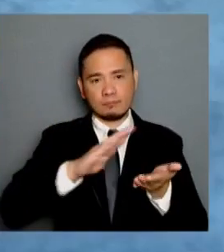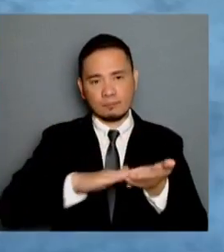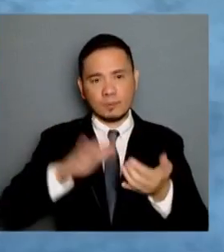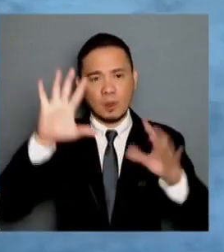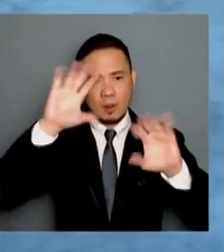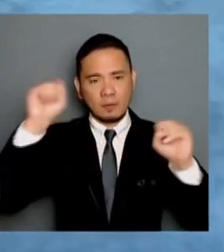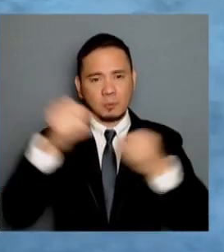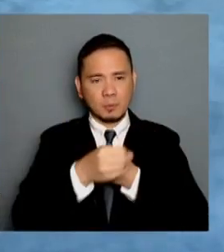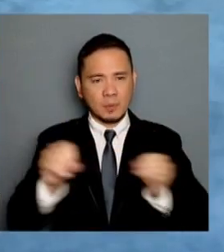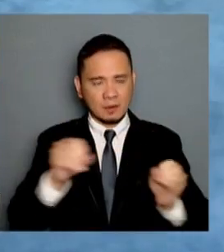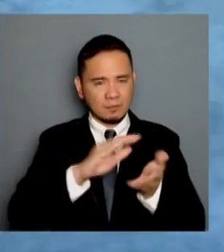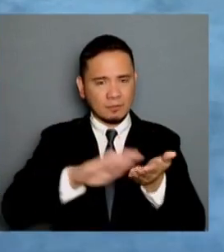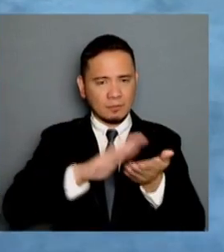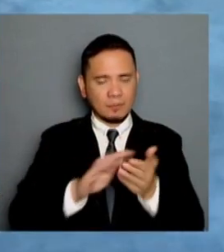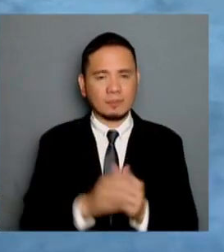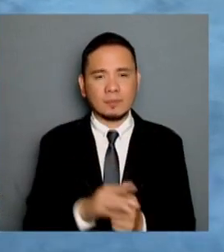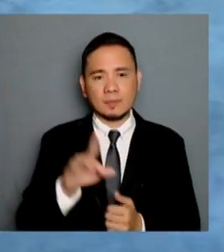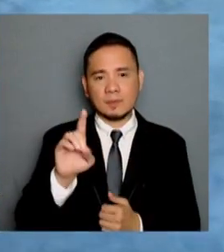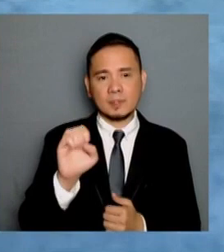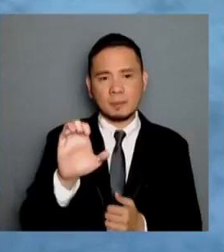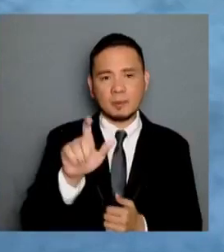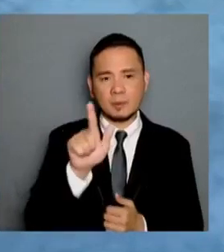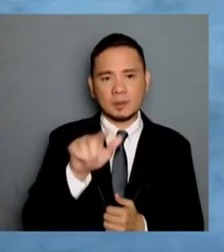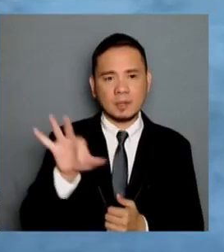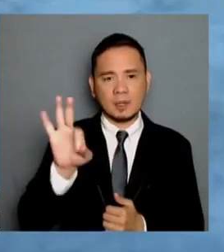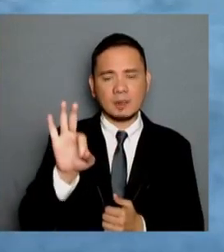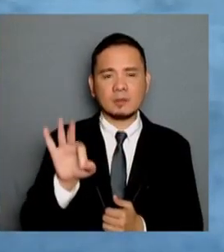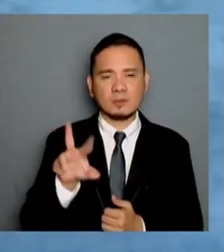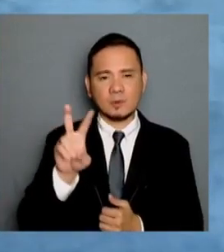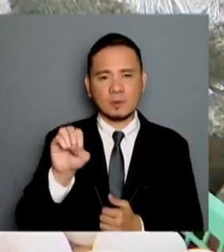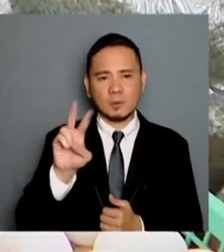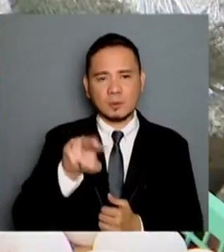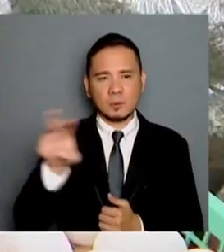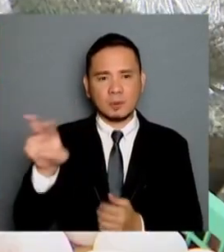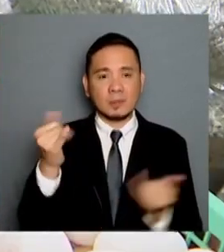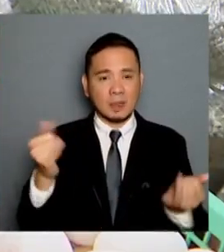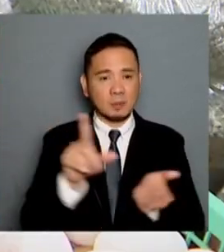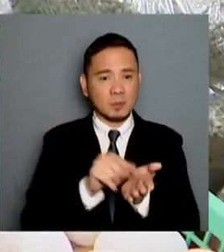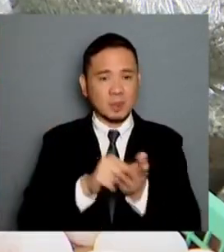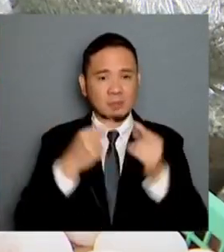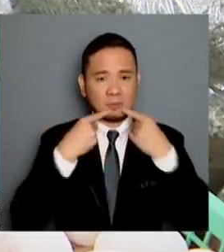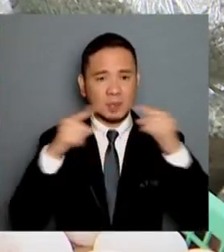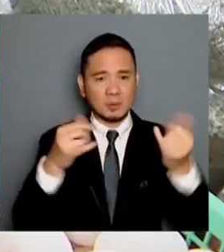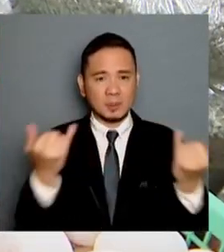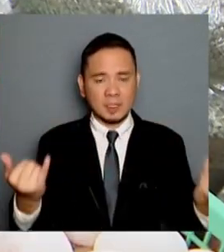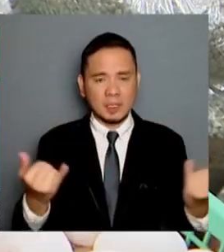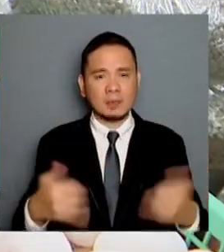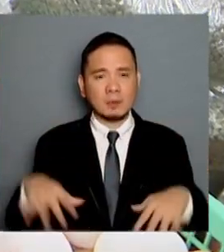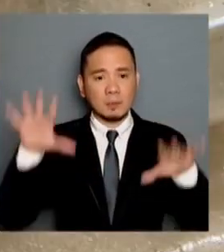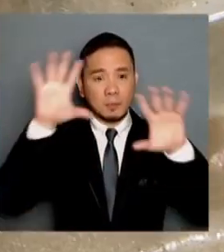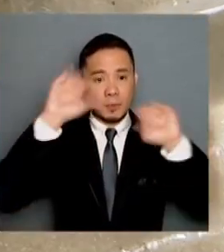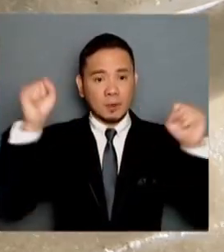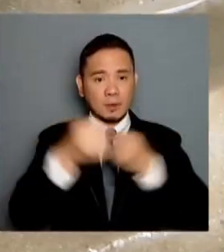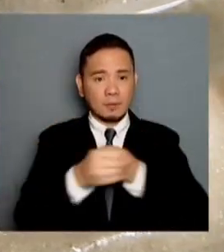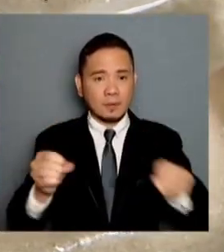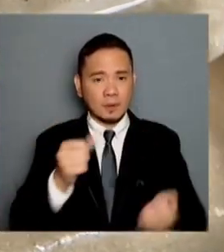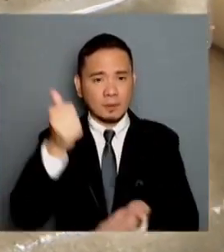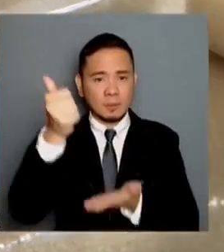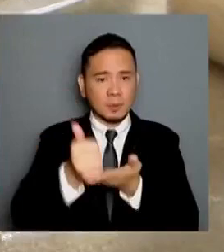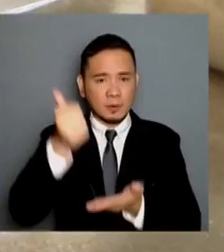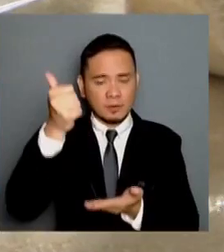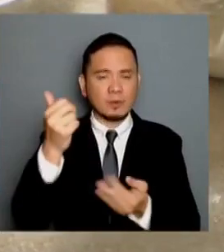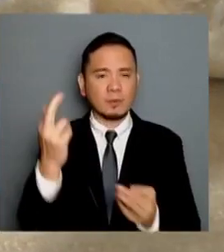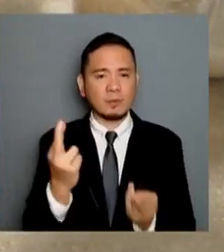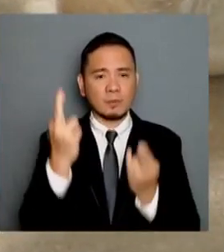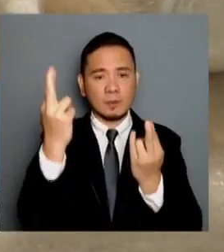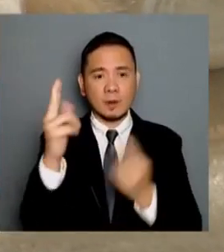dated December 29, 2022, but only publicized today, the office of the president approved the recommendation of the Deputy